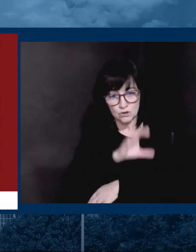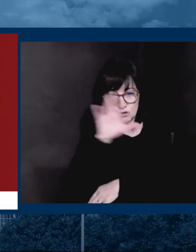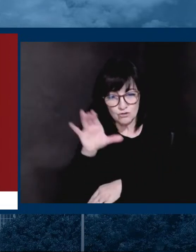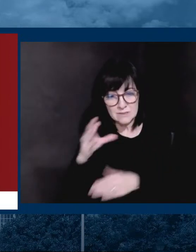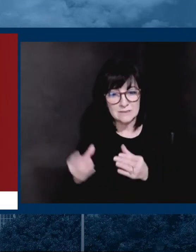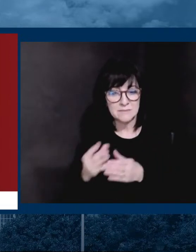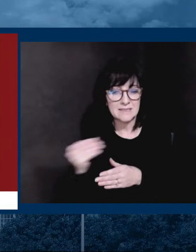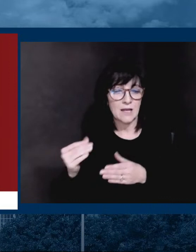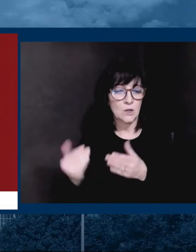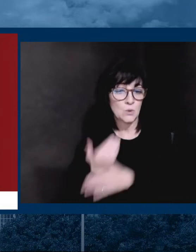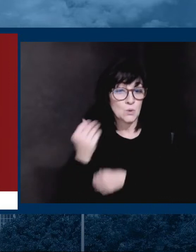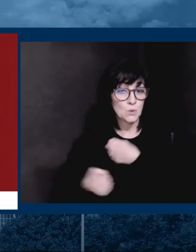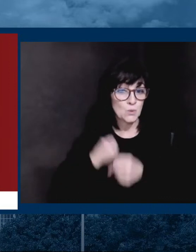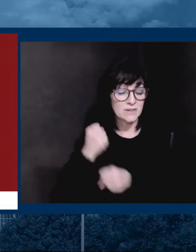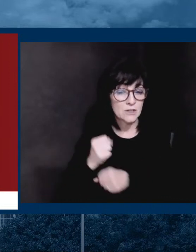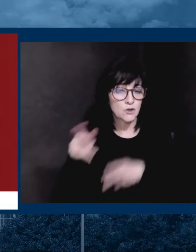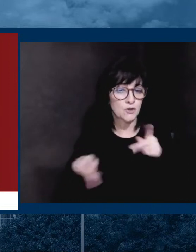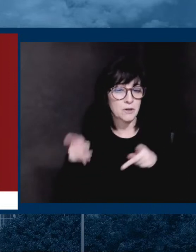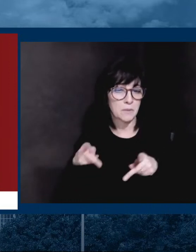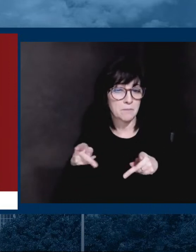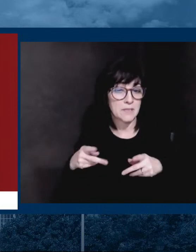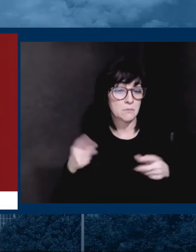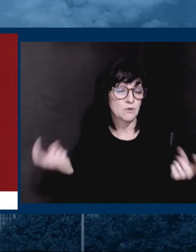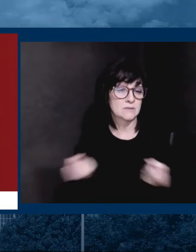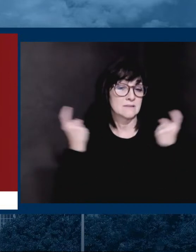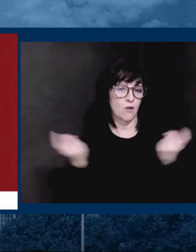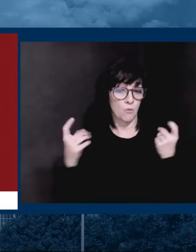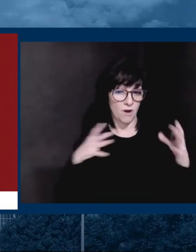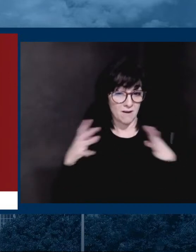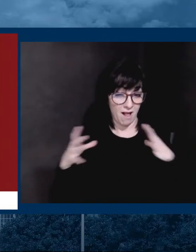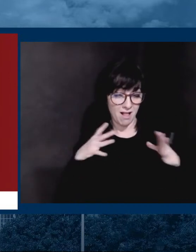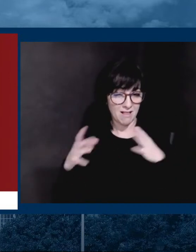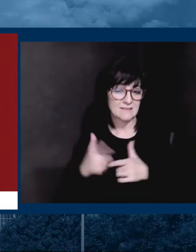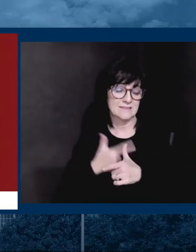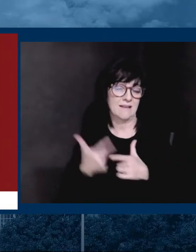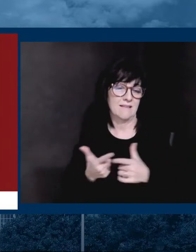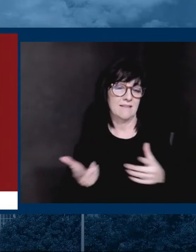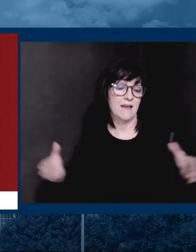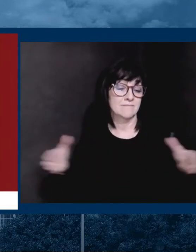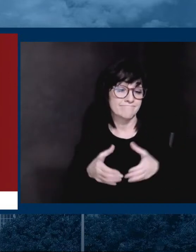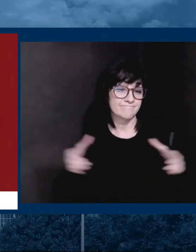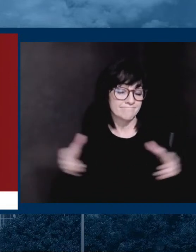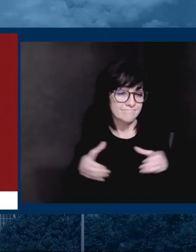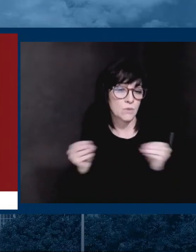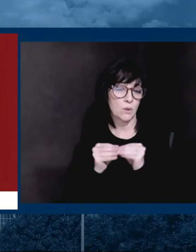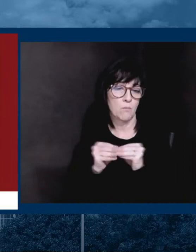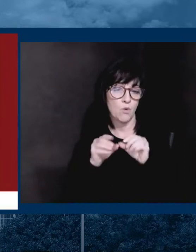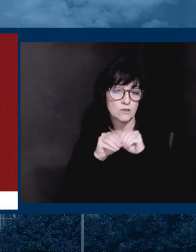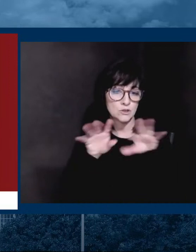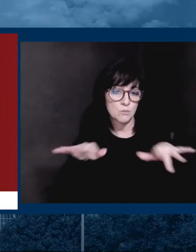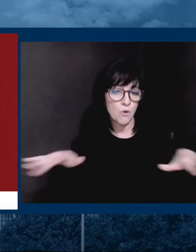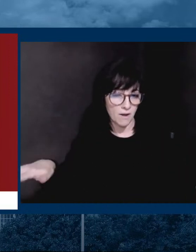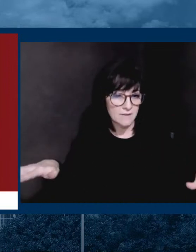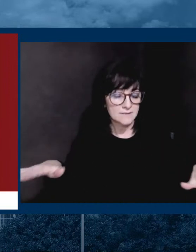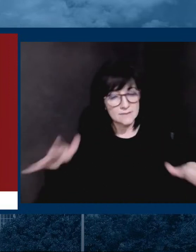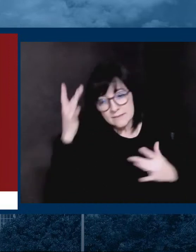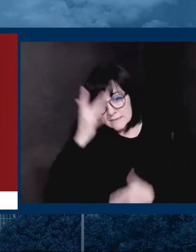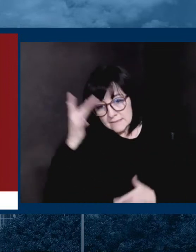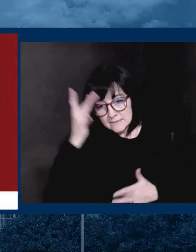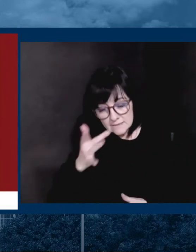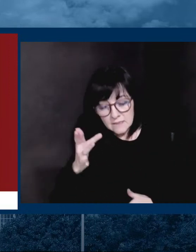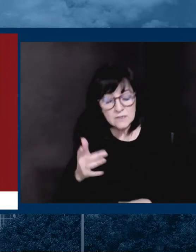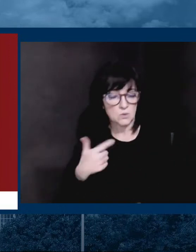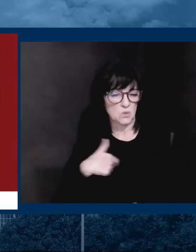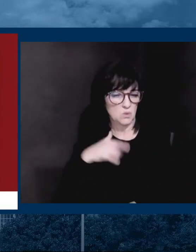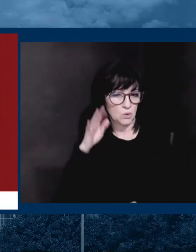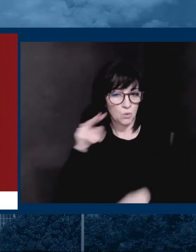come. Hopefully we'll be able to, it won't be as bad as it could have been. We've reached a peak, as we'll see in a minute, in